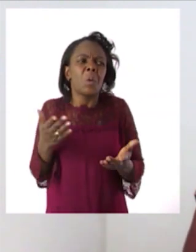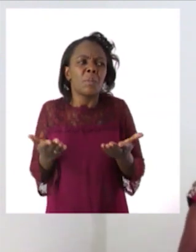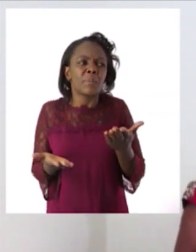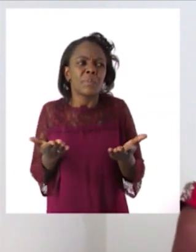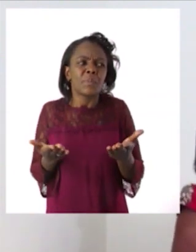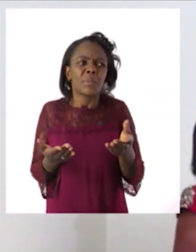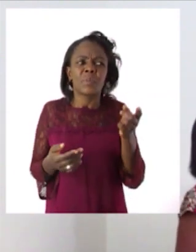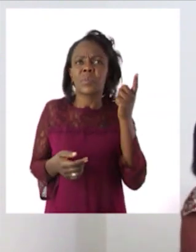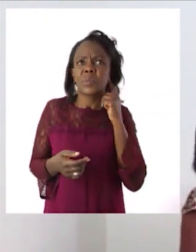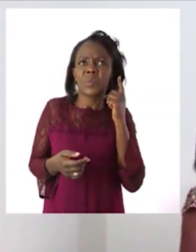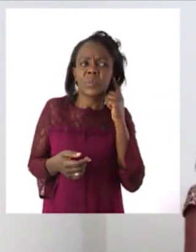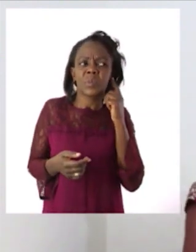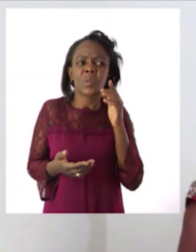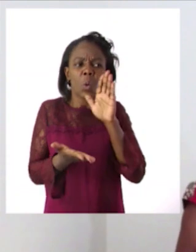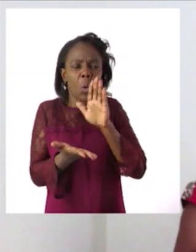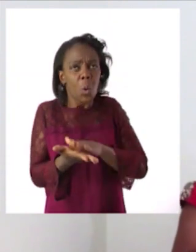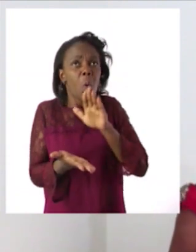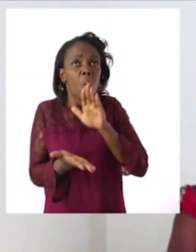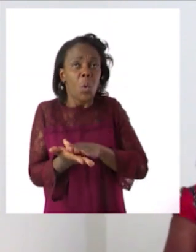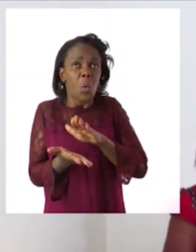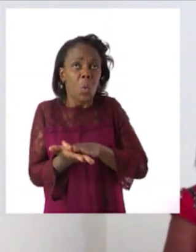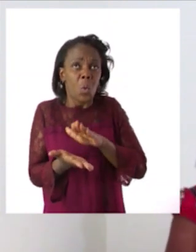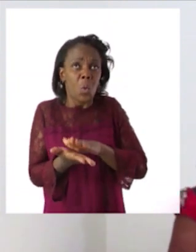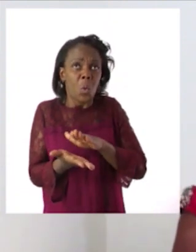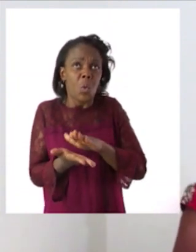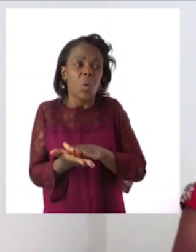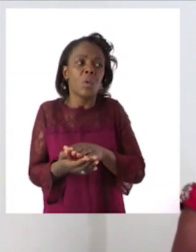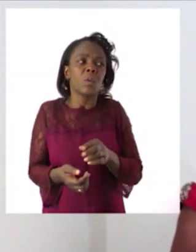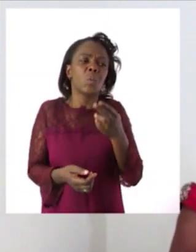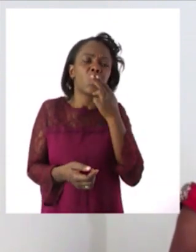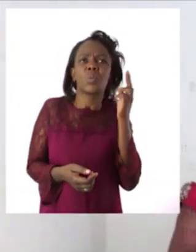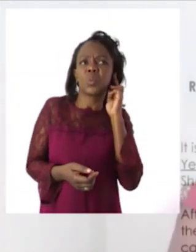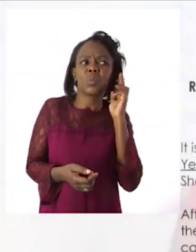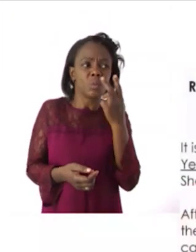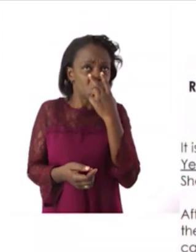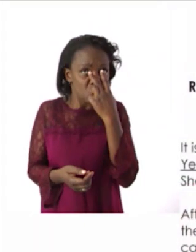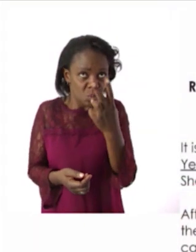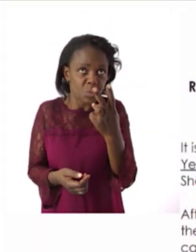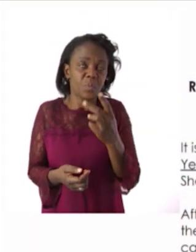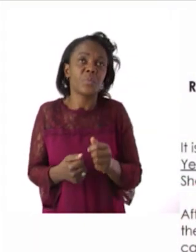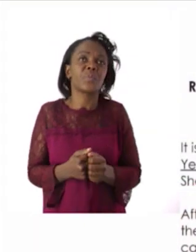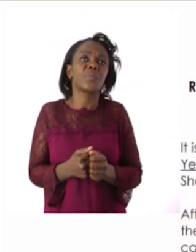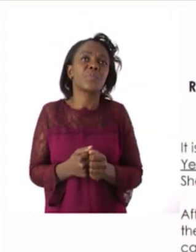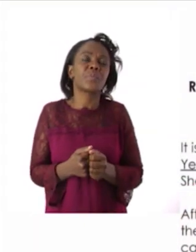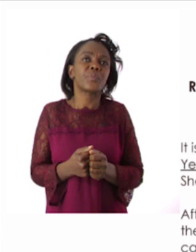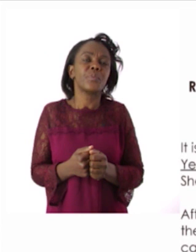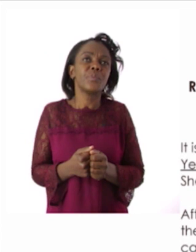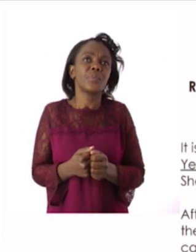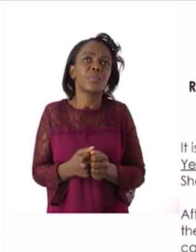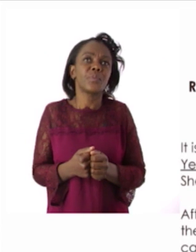All right, for example, yesterday is underlined in that passage. Yesterday. So we are going to